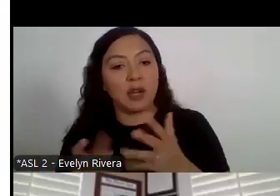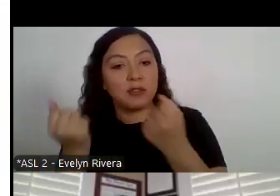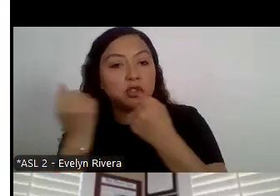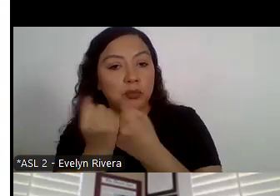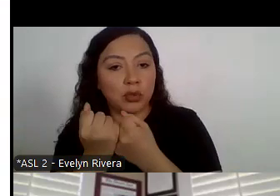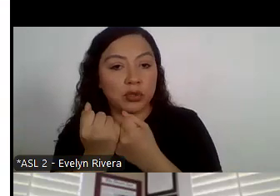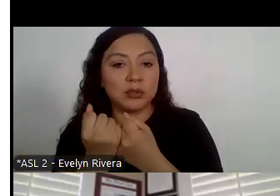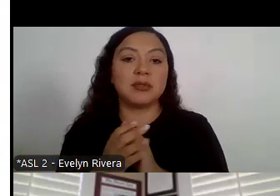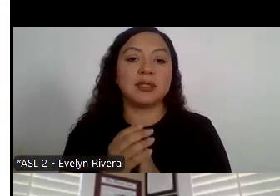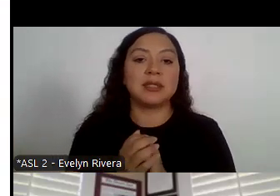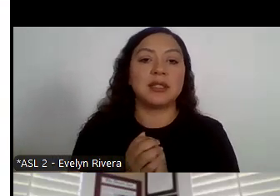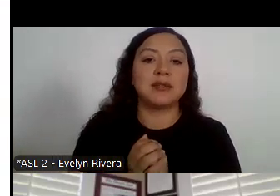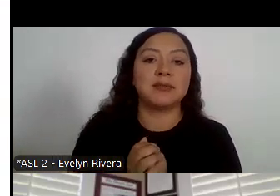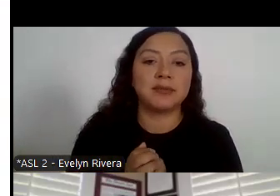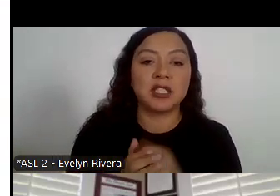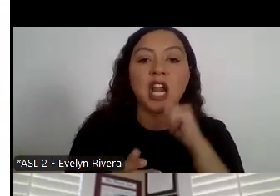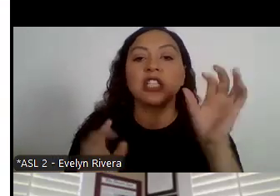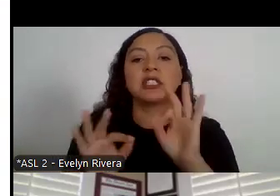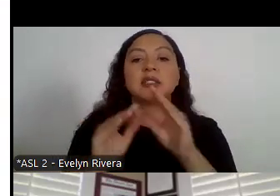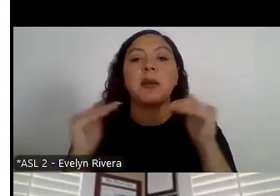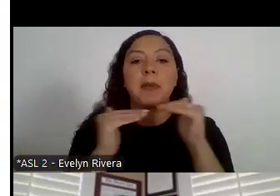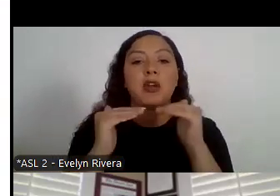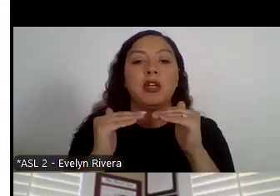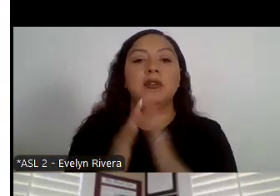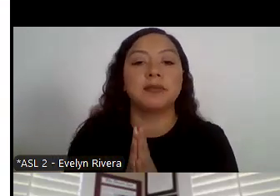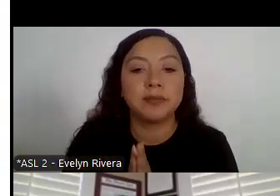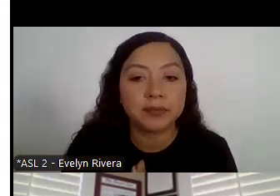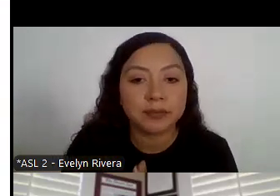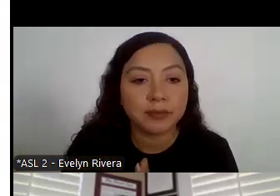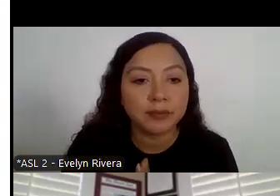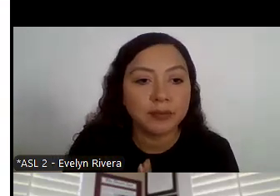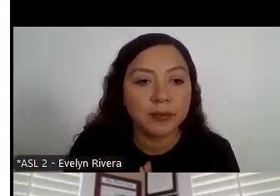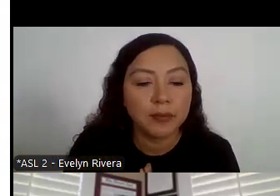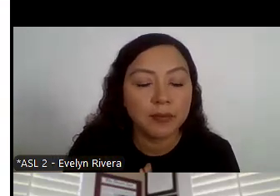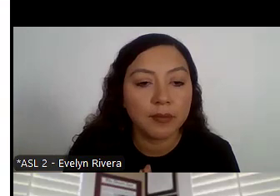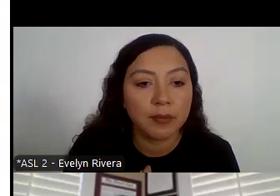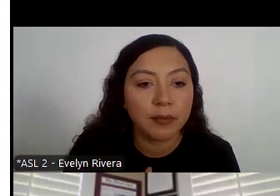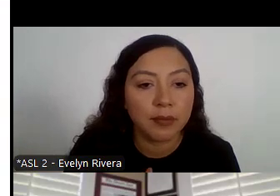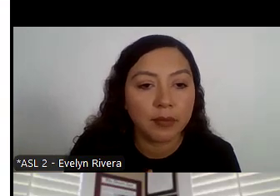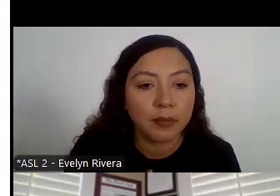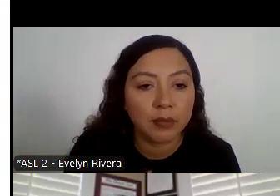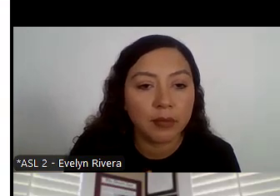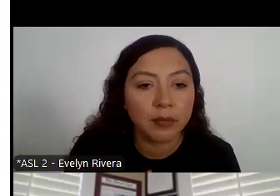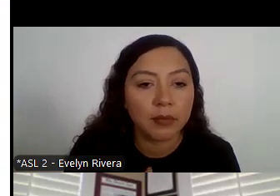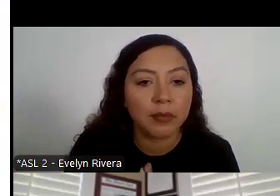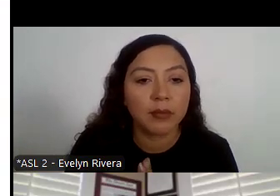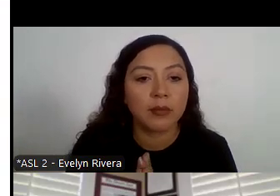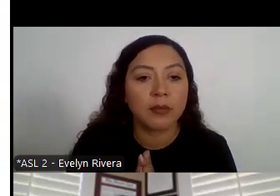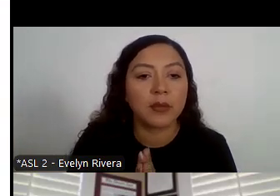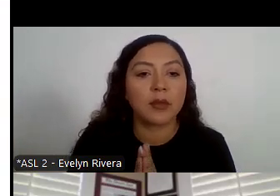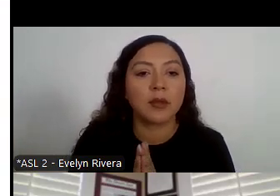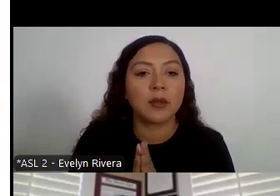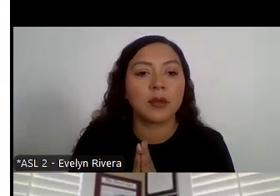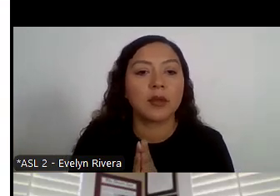ecosystem, not parallel silos that require heroic advocacy to survive. AdLib's value is not